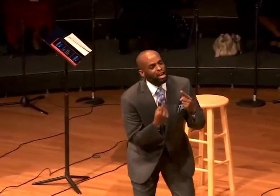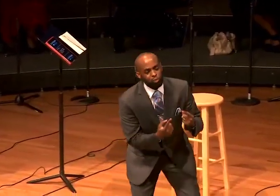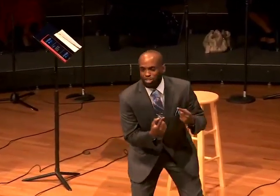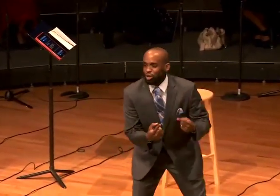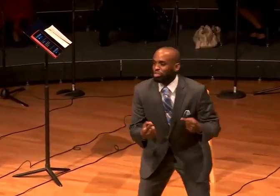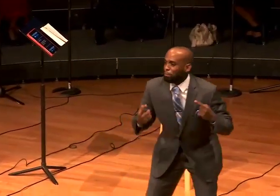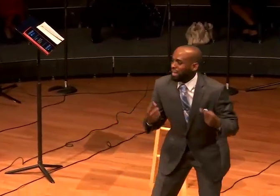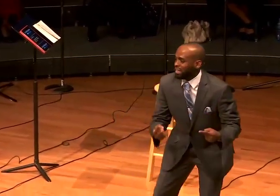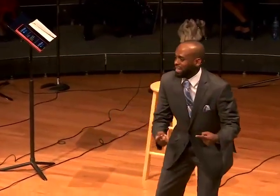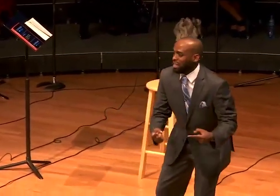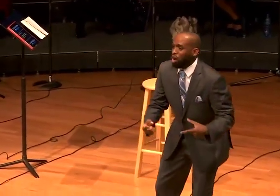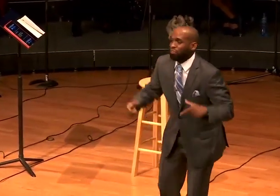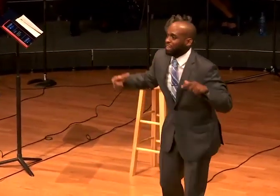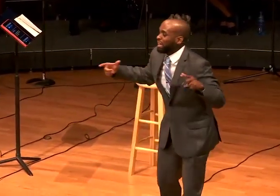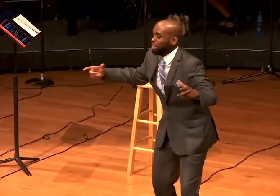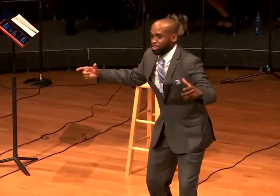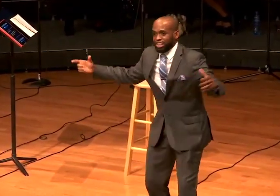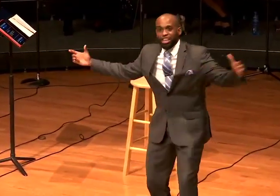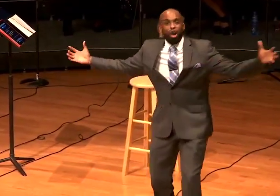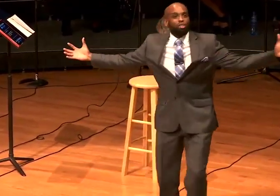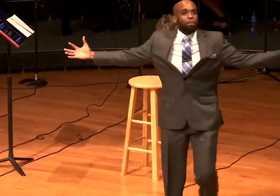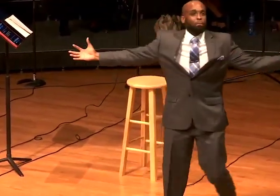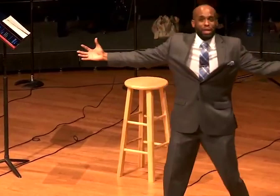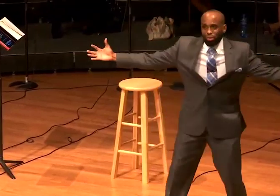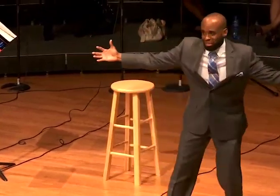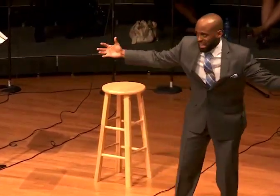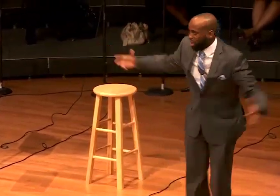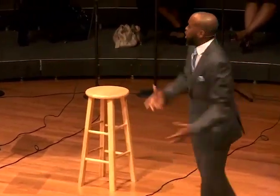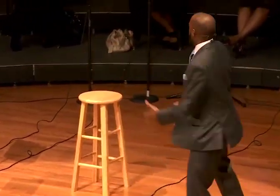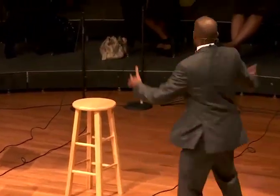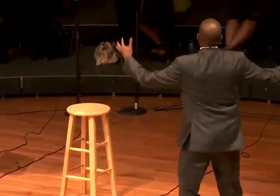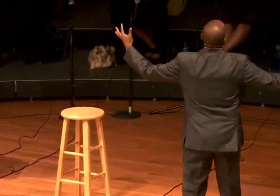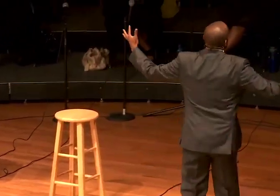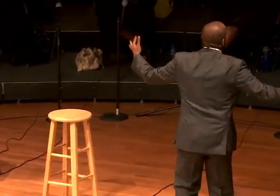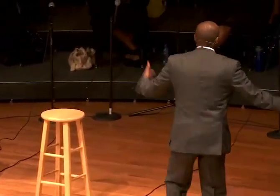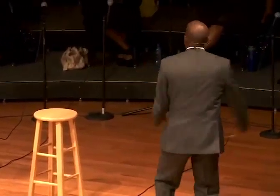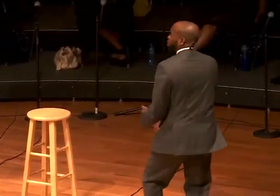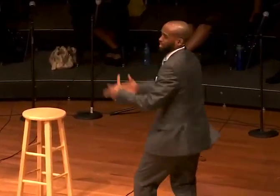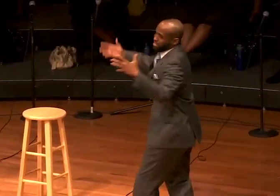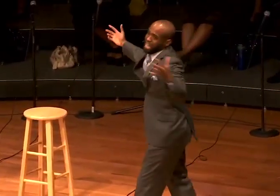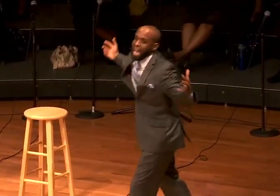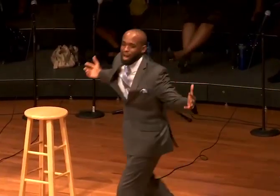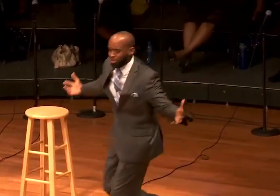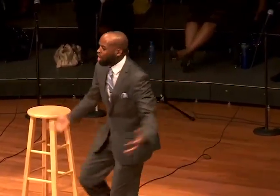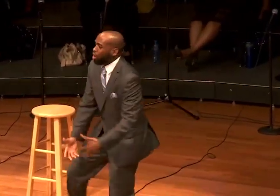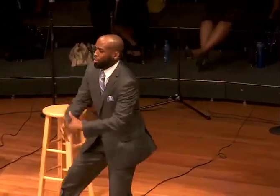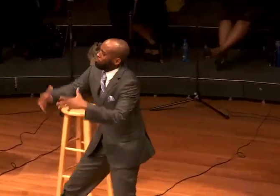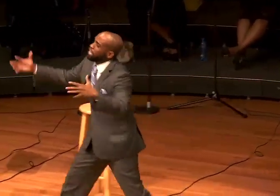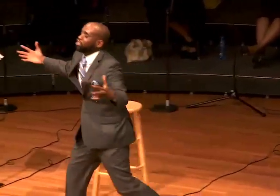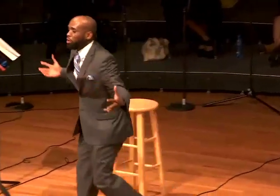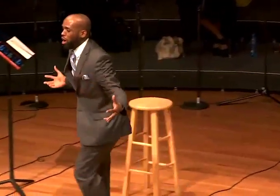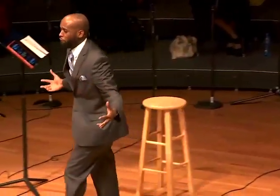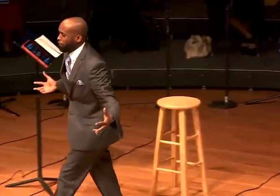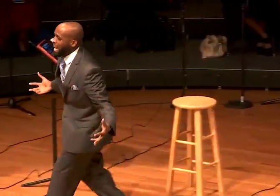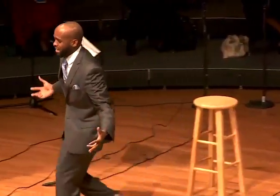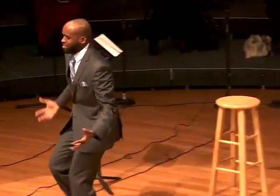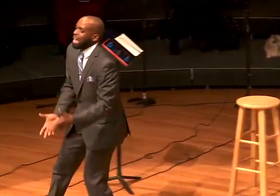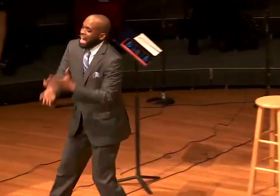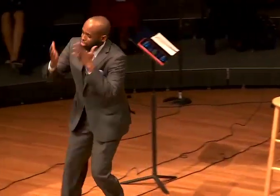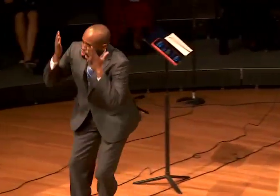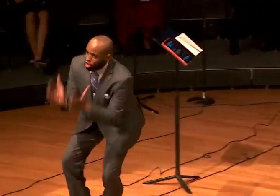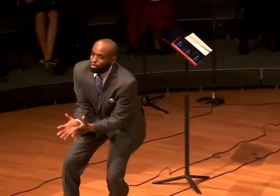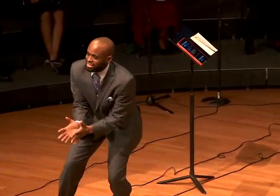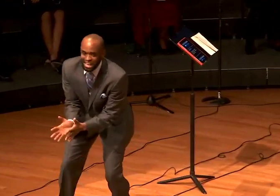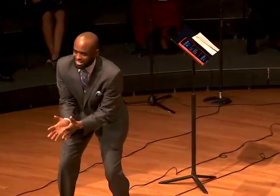But because we're so dependent on the liturgy, on the building, on the lighting, on the sound, on the visual